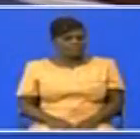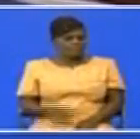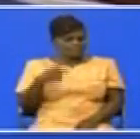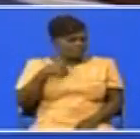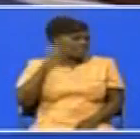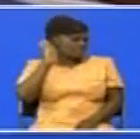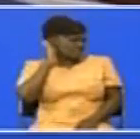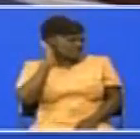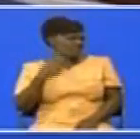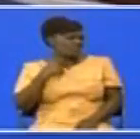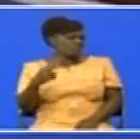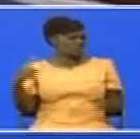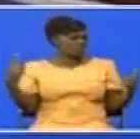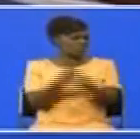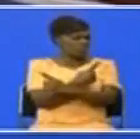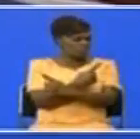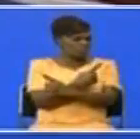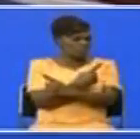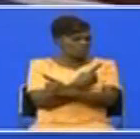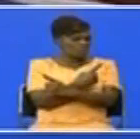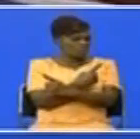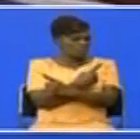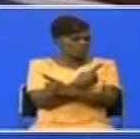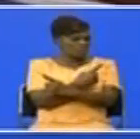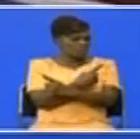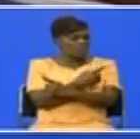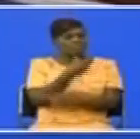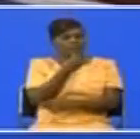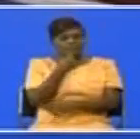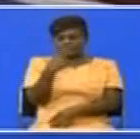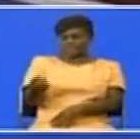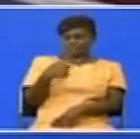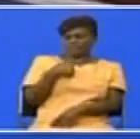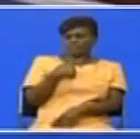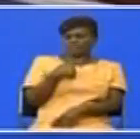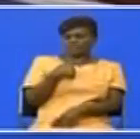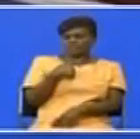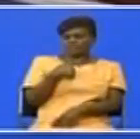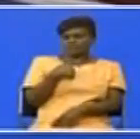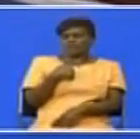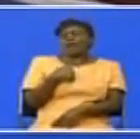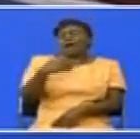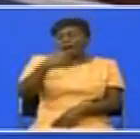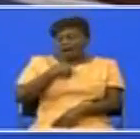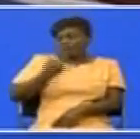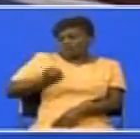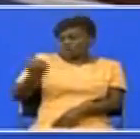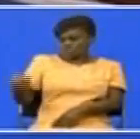that I heard was a male voice, and that male voice told me, "We are with your girl.